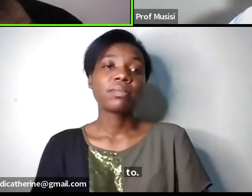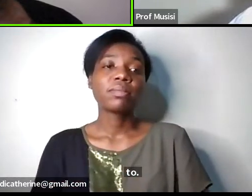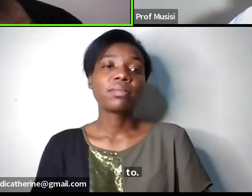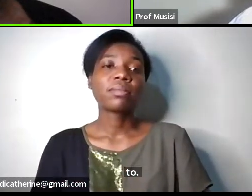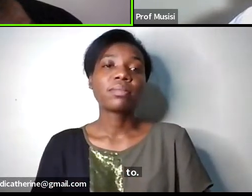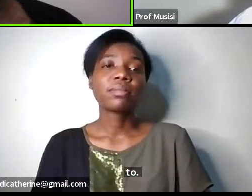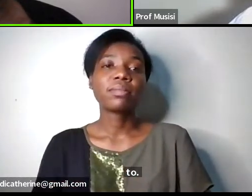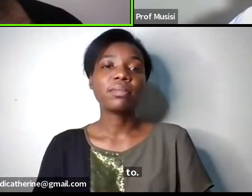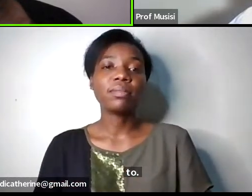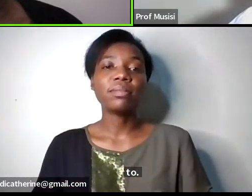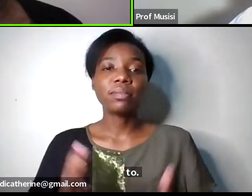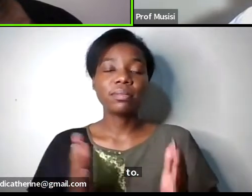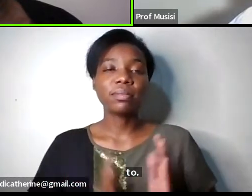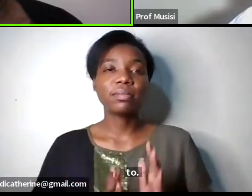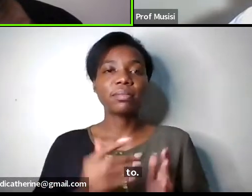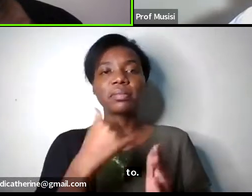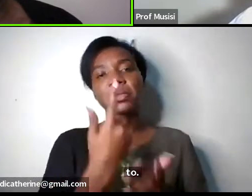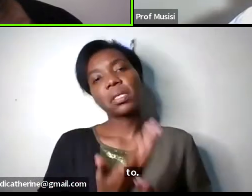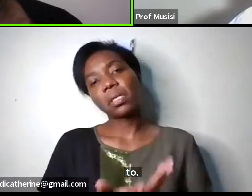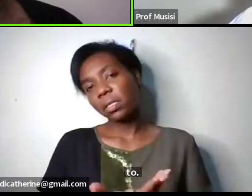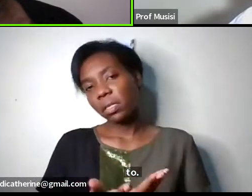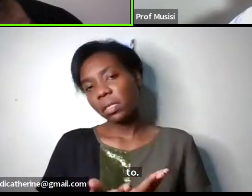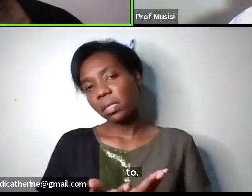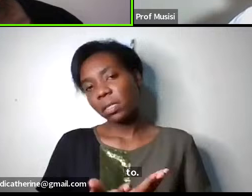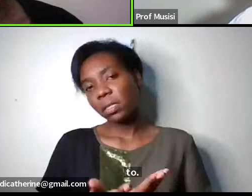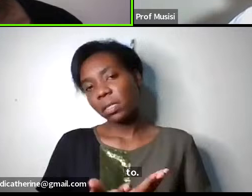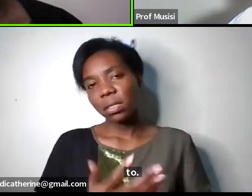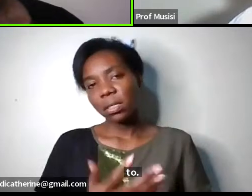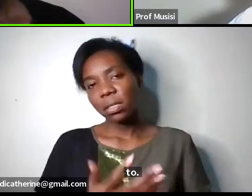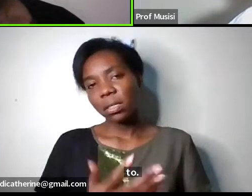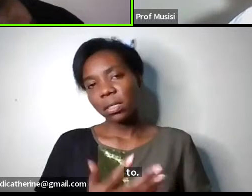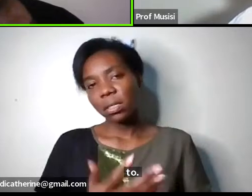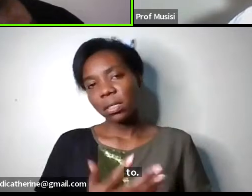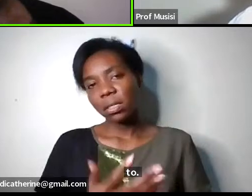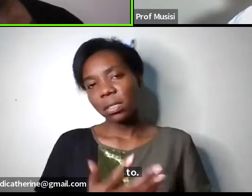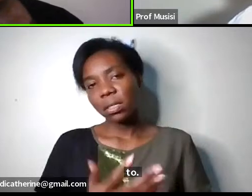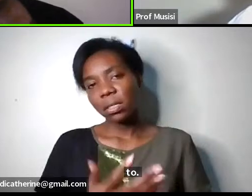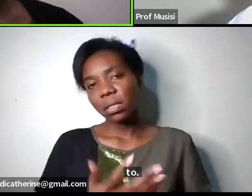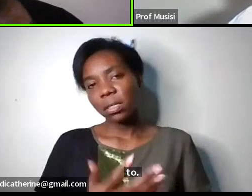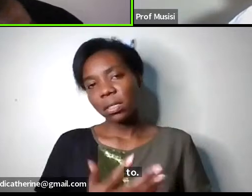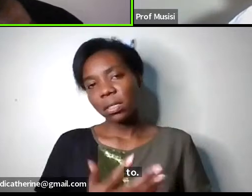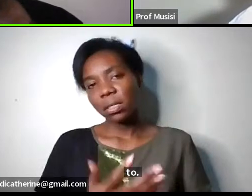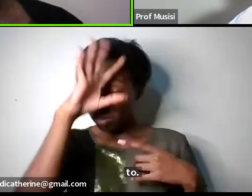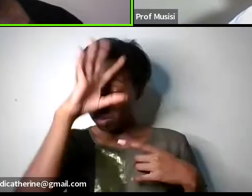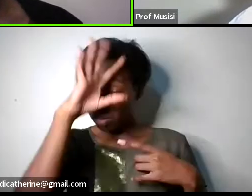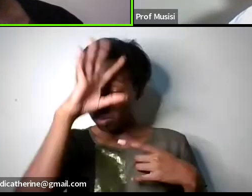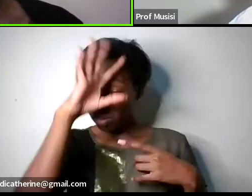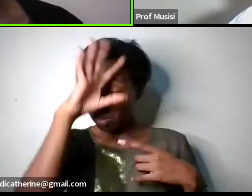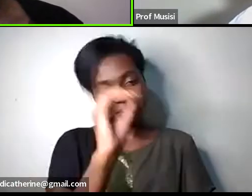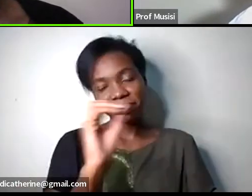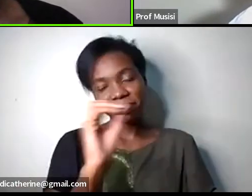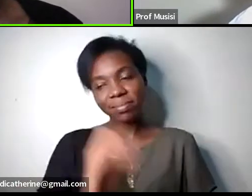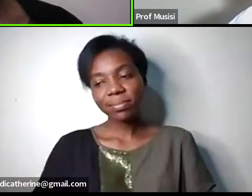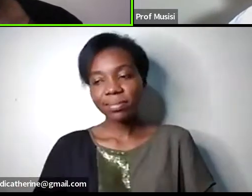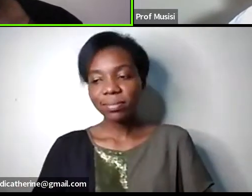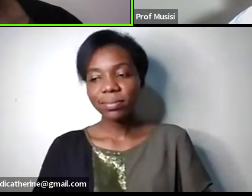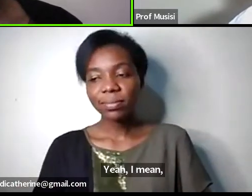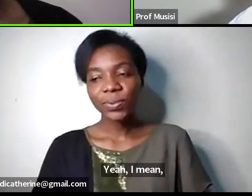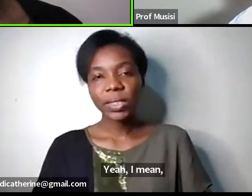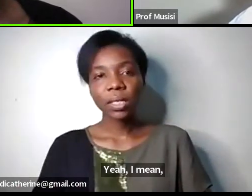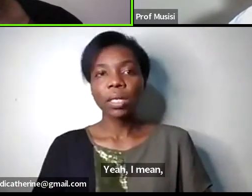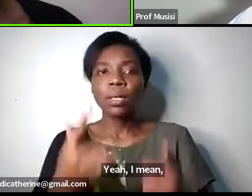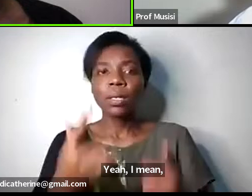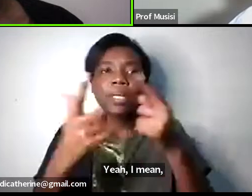Somebody saying some of us are just hardened by miracles, but it's not easy. Yeah, I mean, I keep saying on